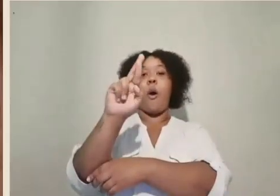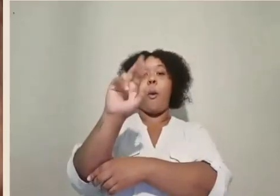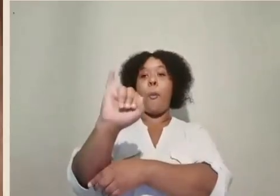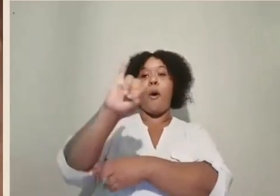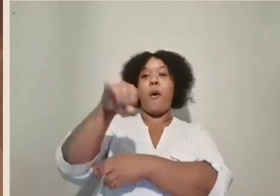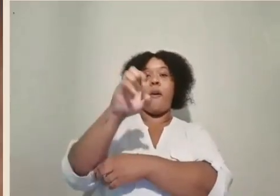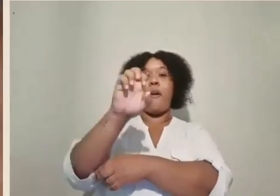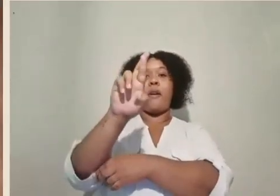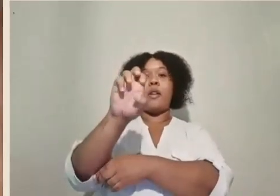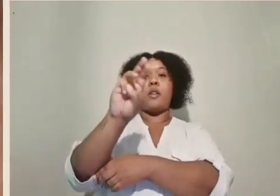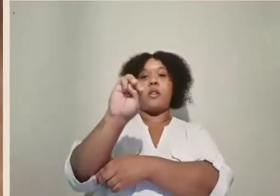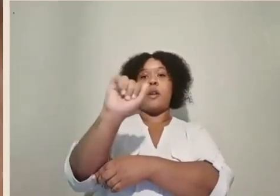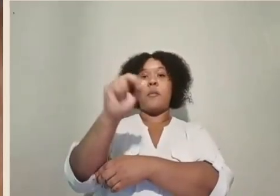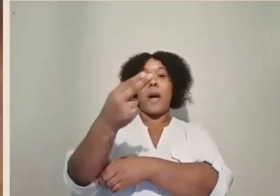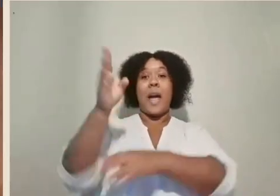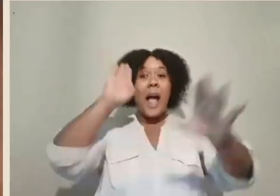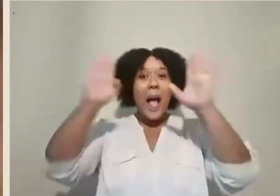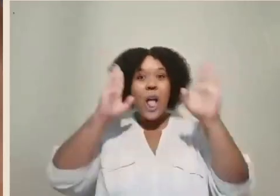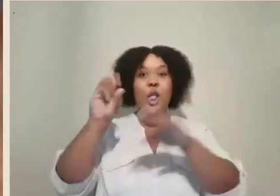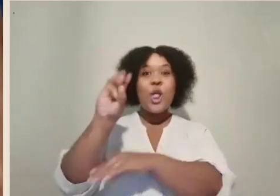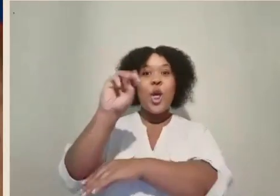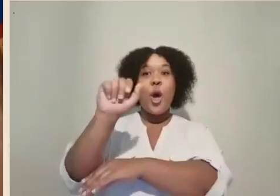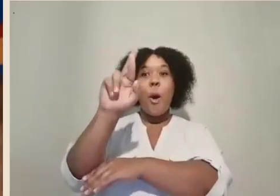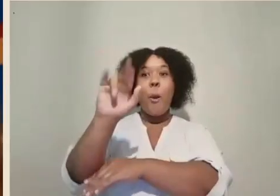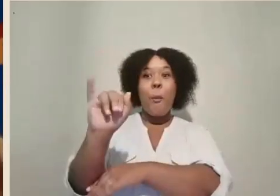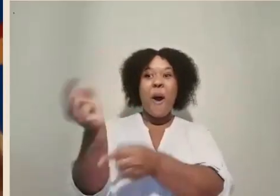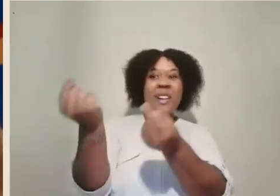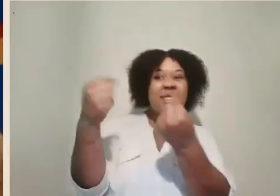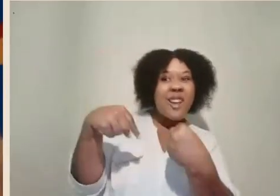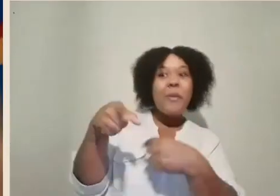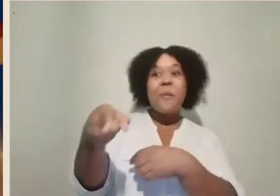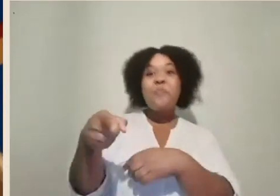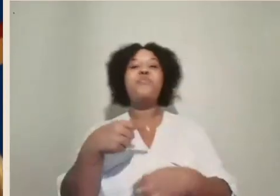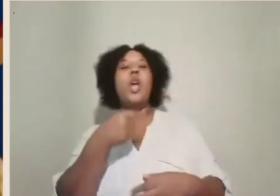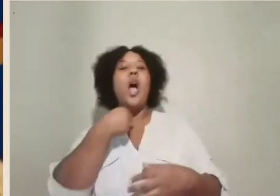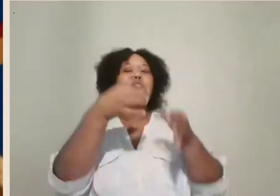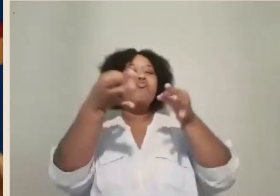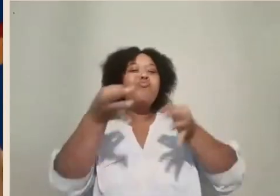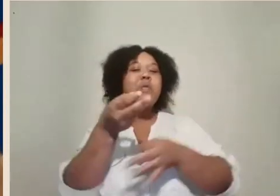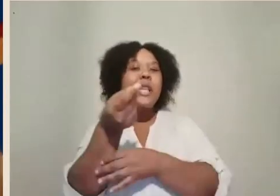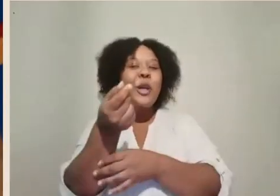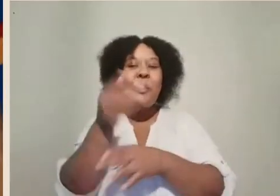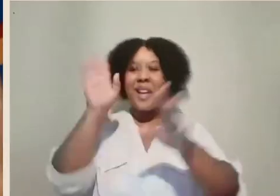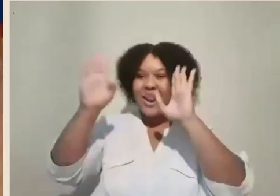Jeremiah. Hello, Omari. He's coming in. Let me tell you about Omari. Hi,